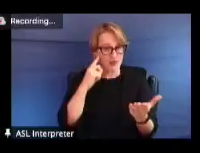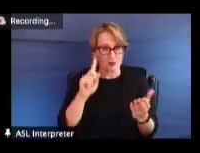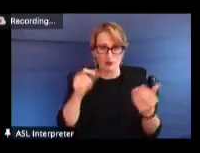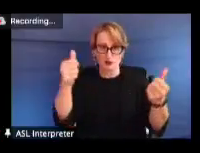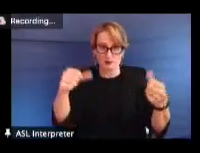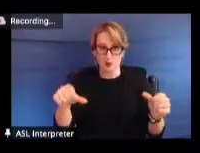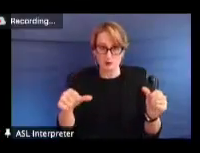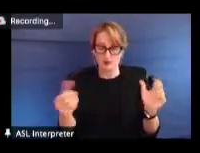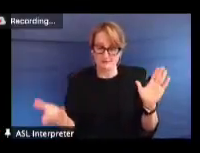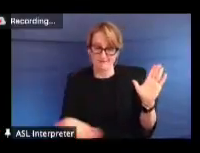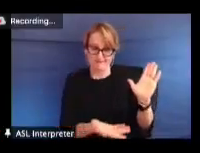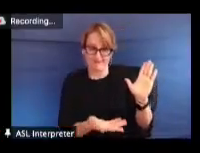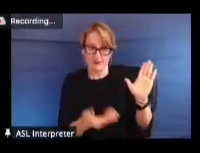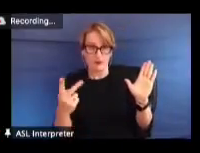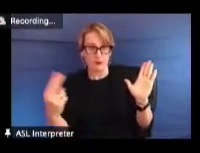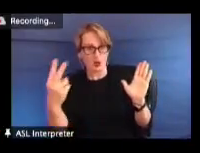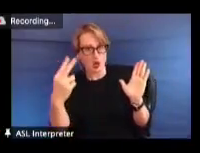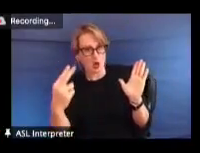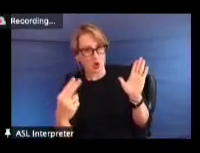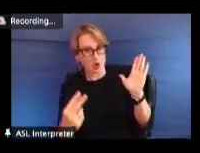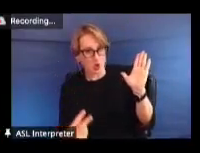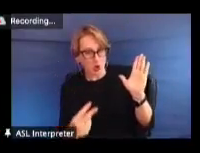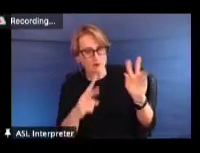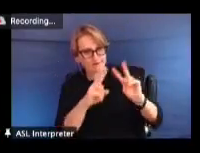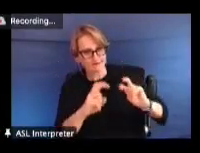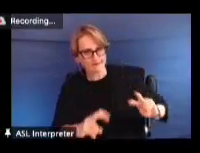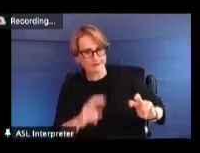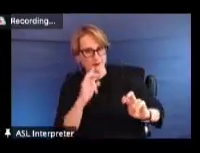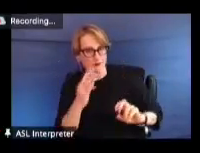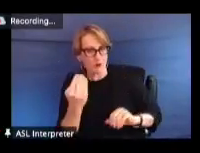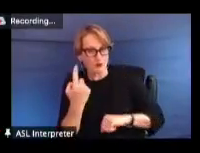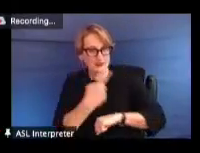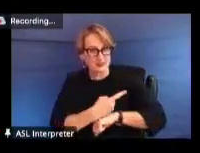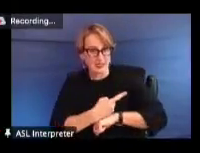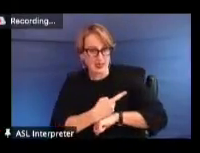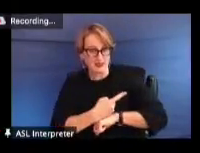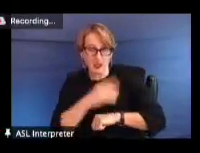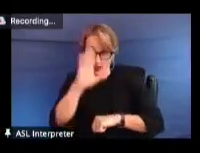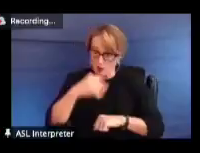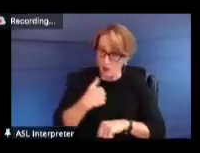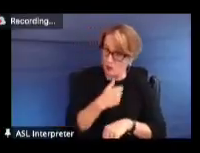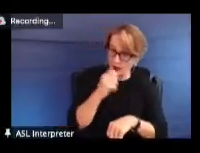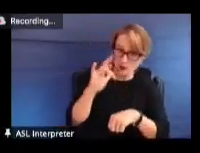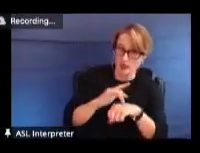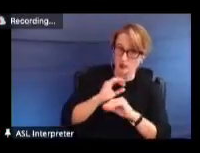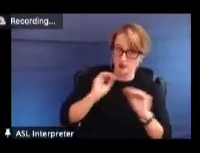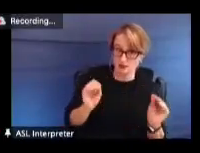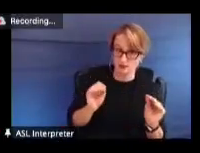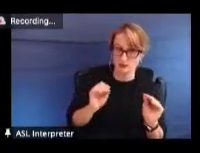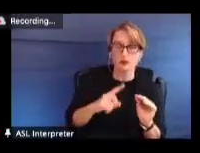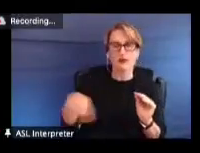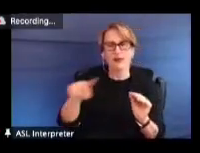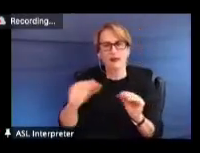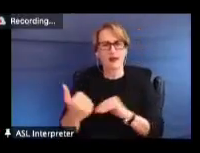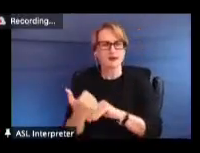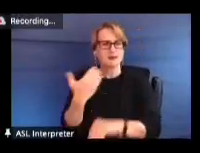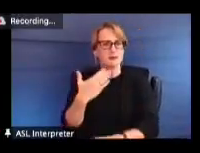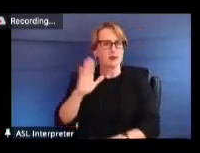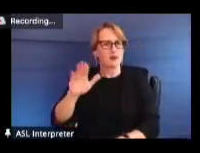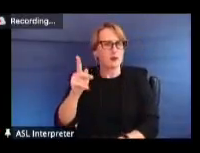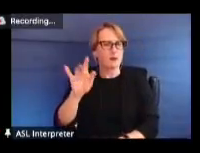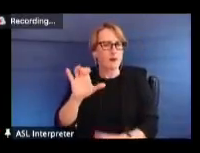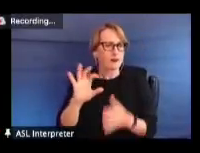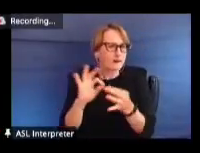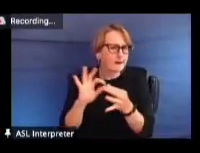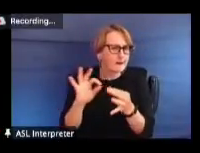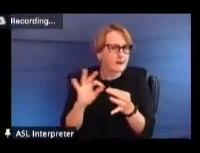them and for 14 days, I knew we didn't touch them, but that people submitted public input in whichever